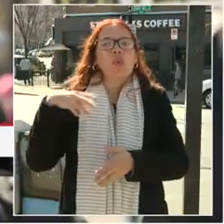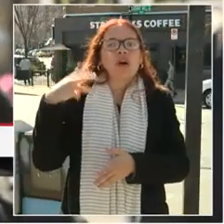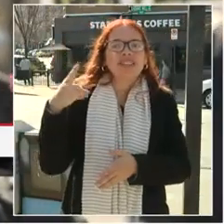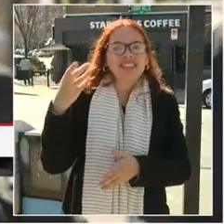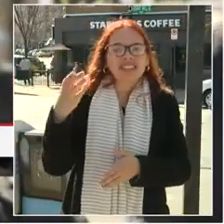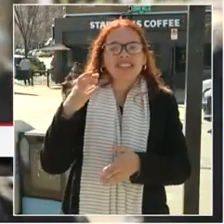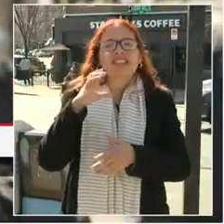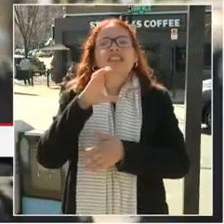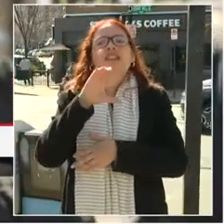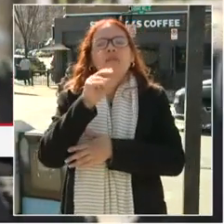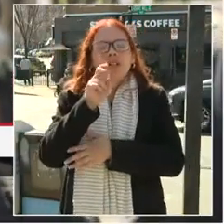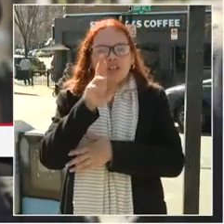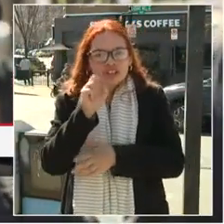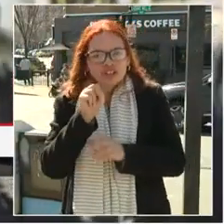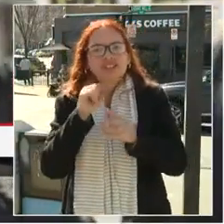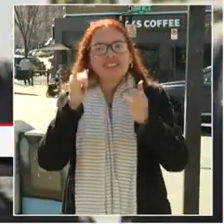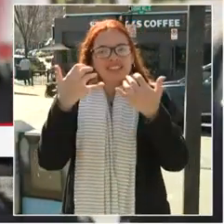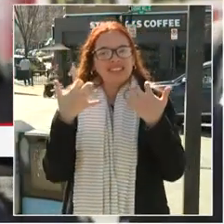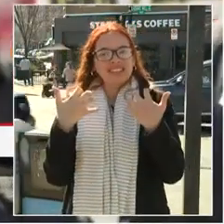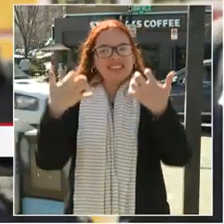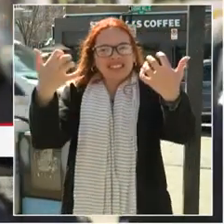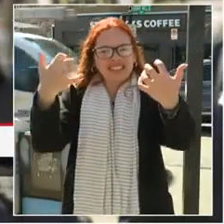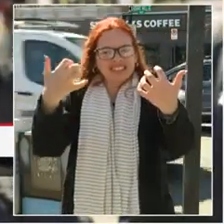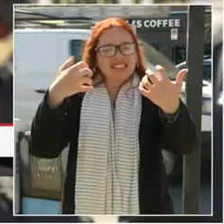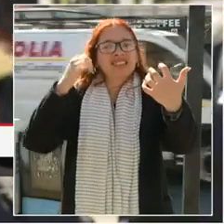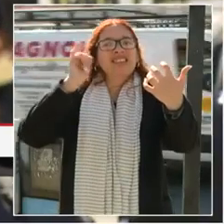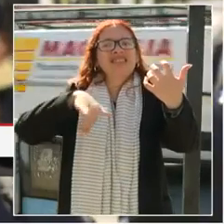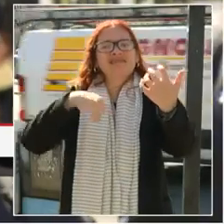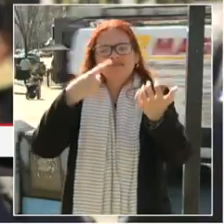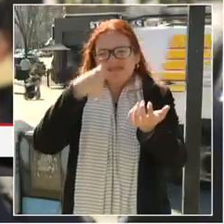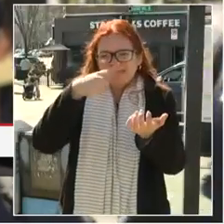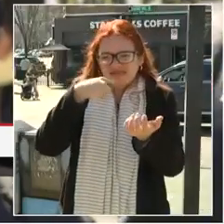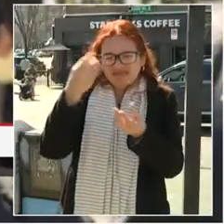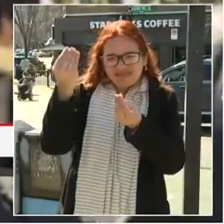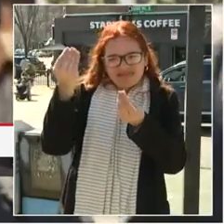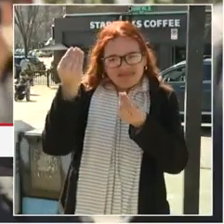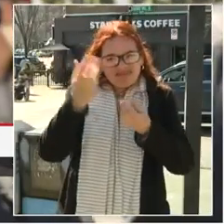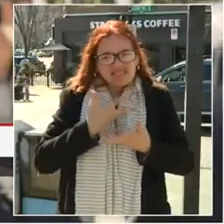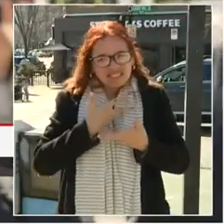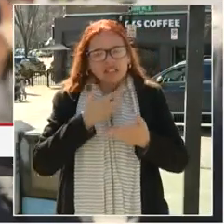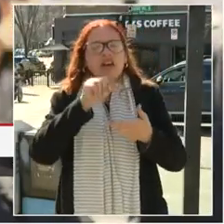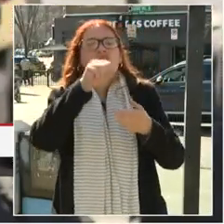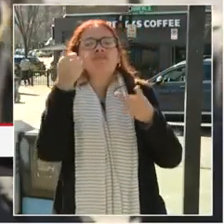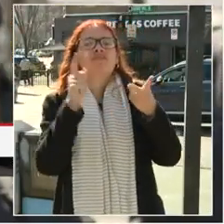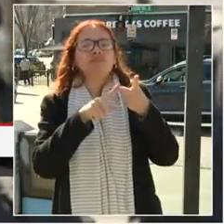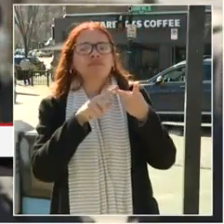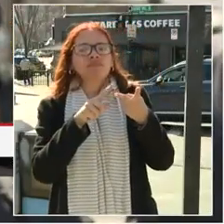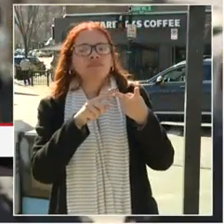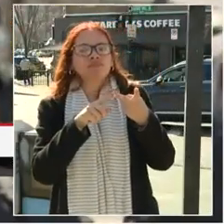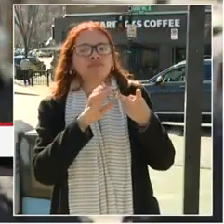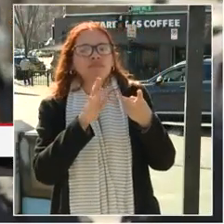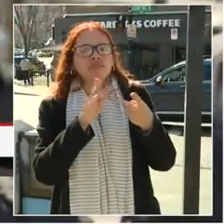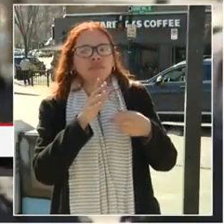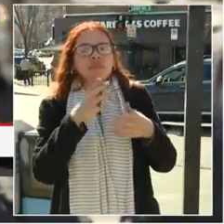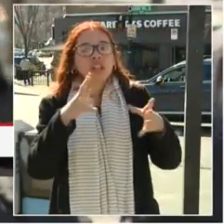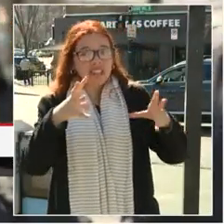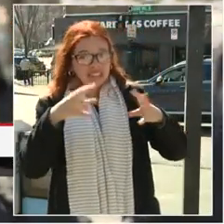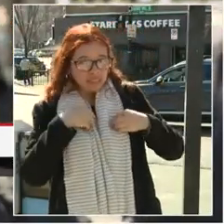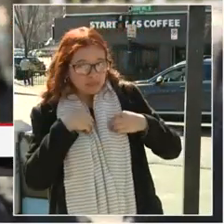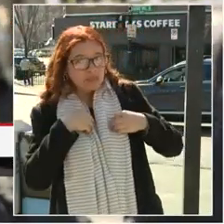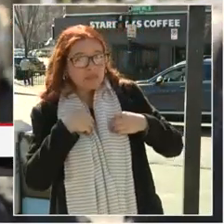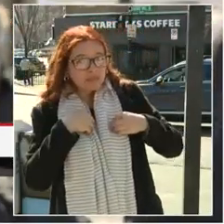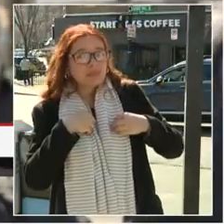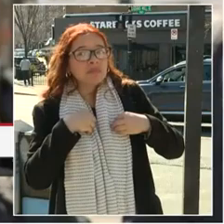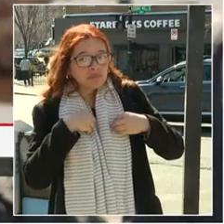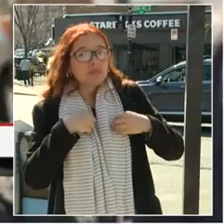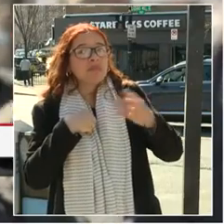anything about it? And one more thing, will you accept the league's help convincing Congress to give DC the right to build a